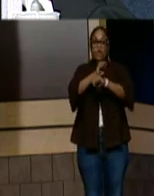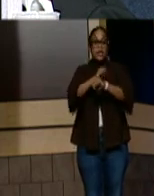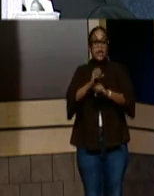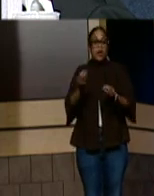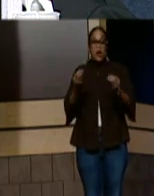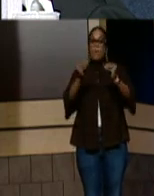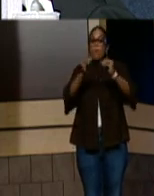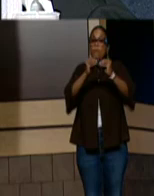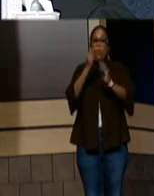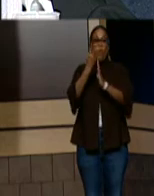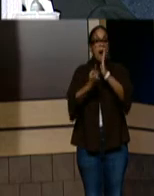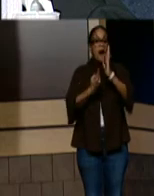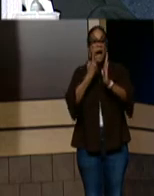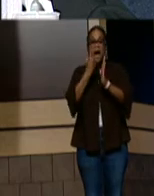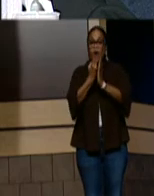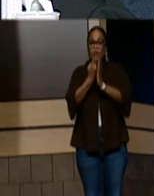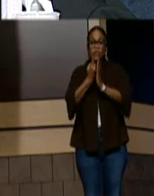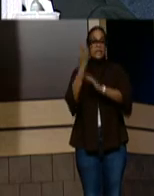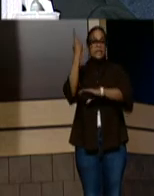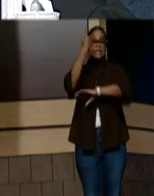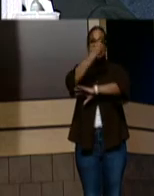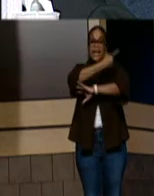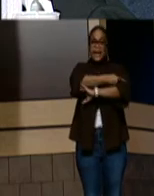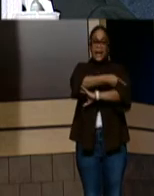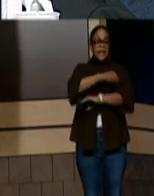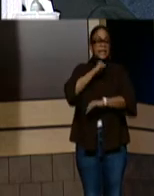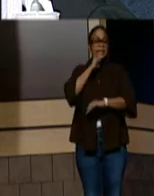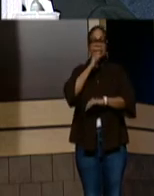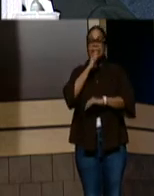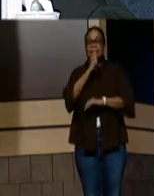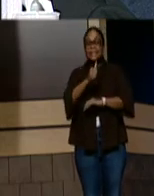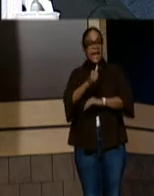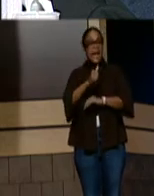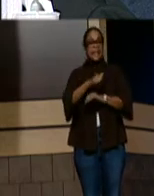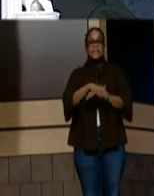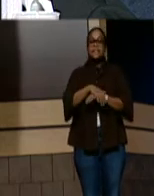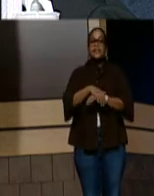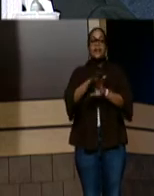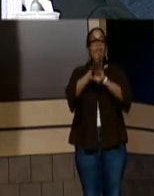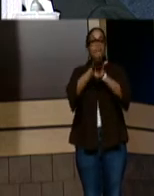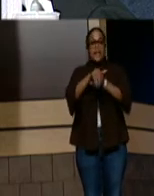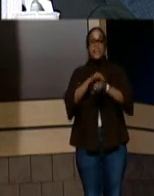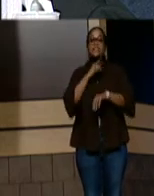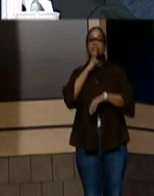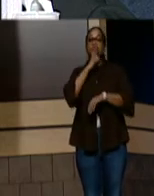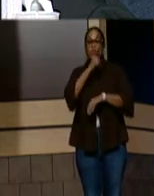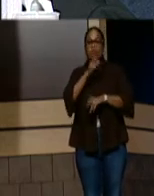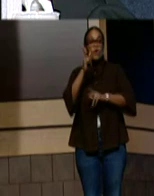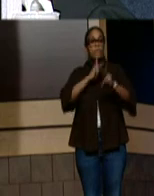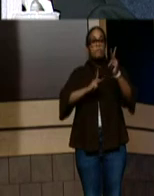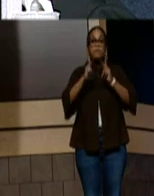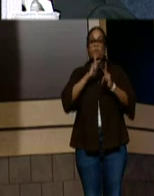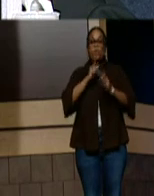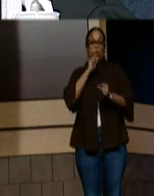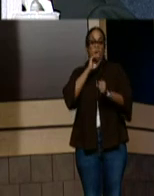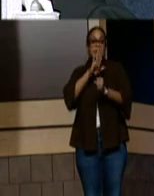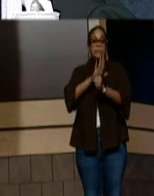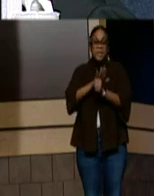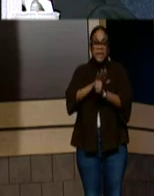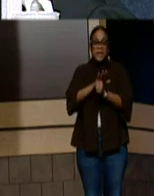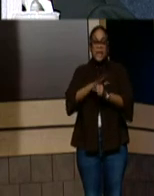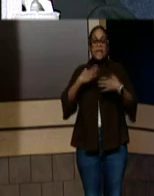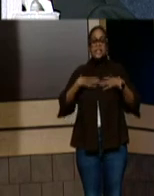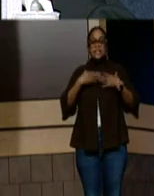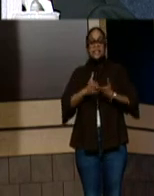They don't have all the equipment that they need. This is not made up. Believe me, these are people who are committed to the welfare of others, and they